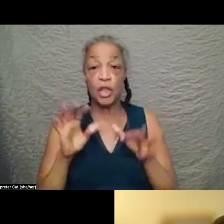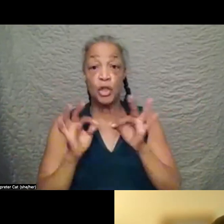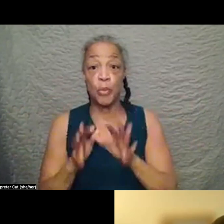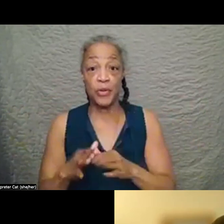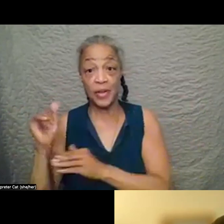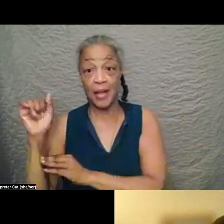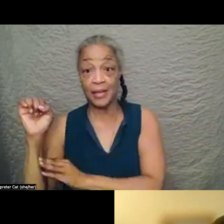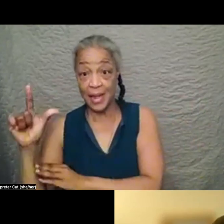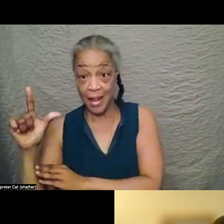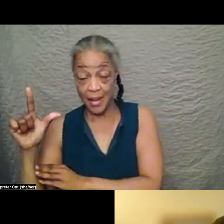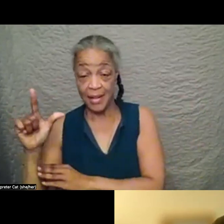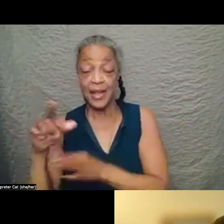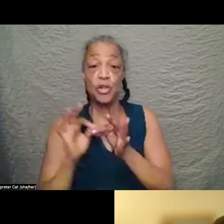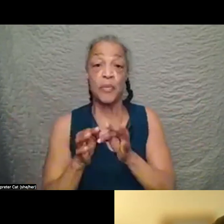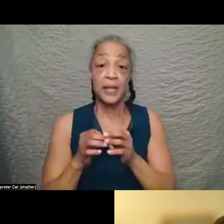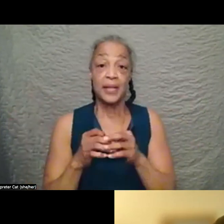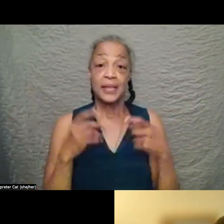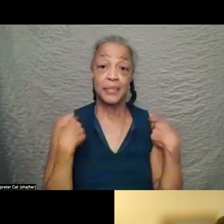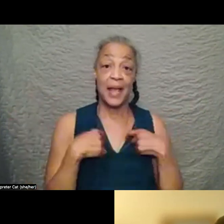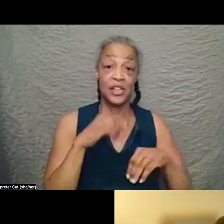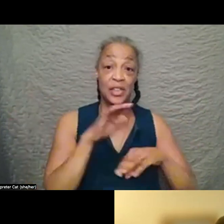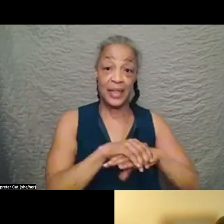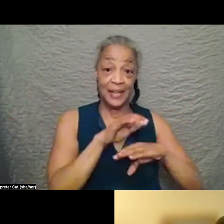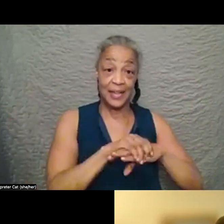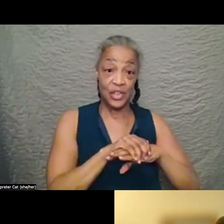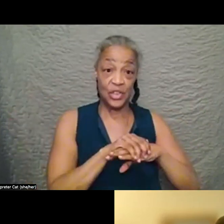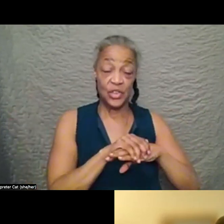ASL, Spanish, English, and